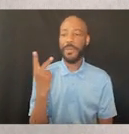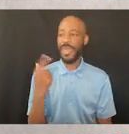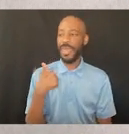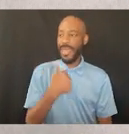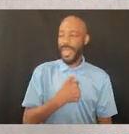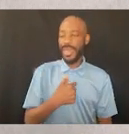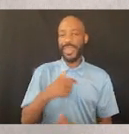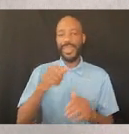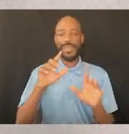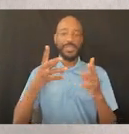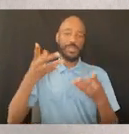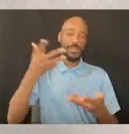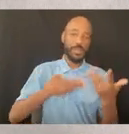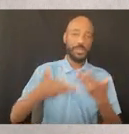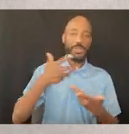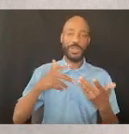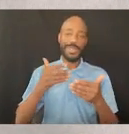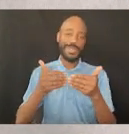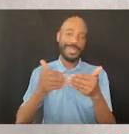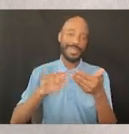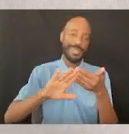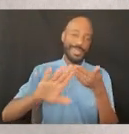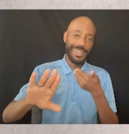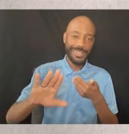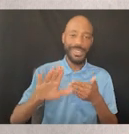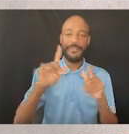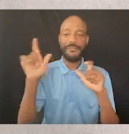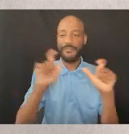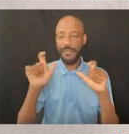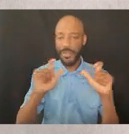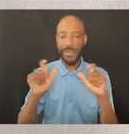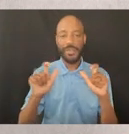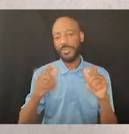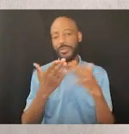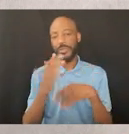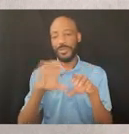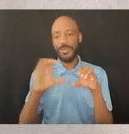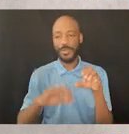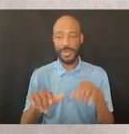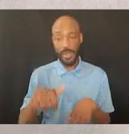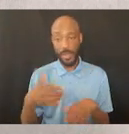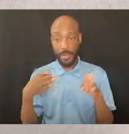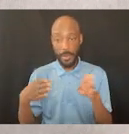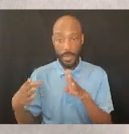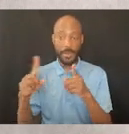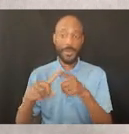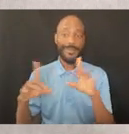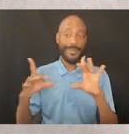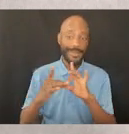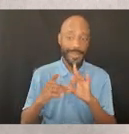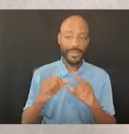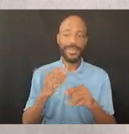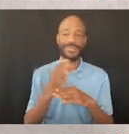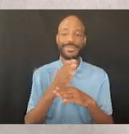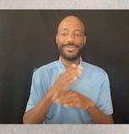through Zoom. So another great way that we can connect and keep sharing our art when